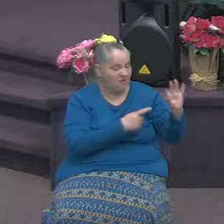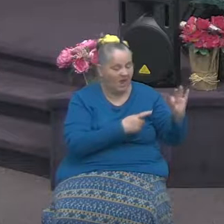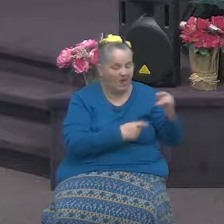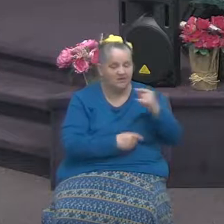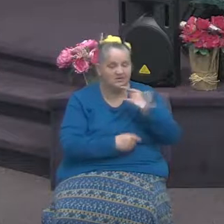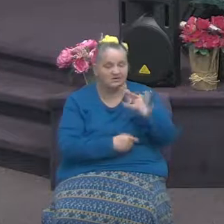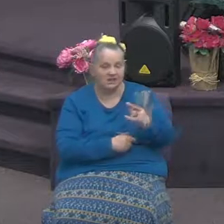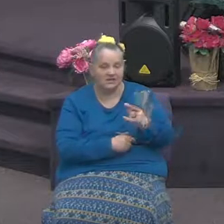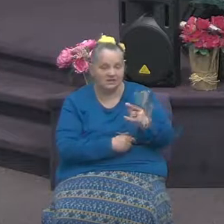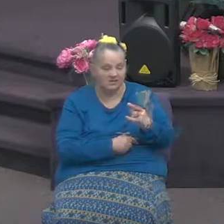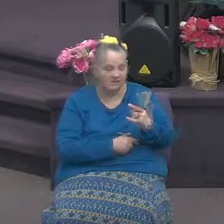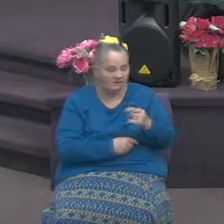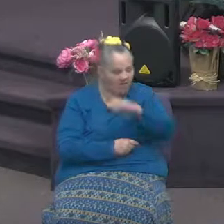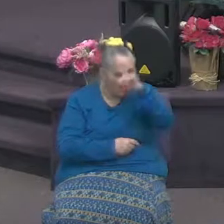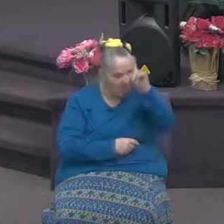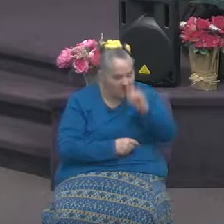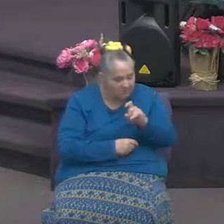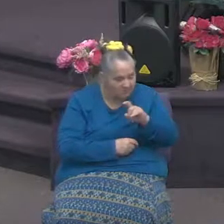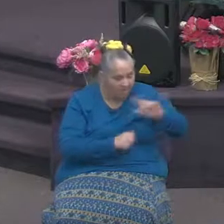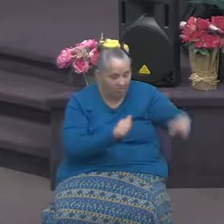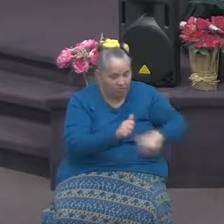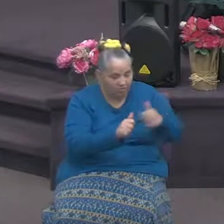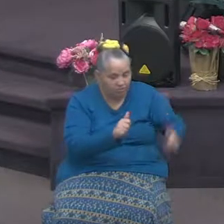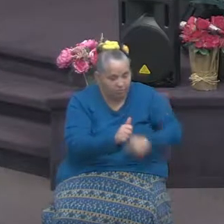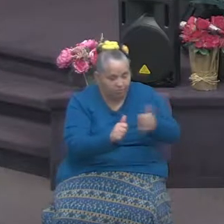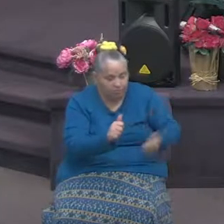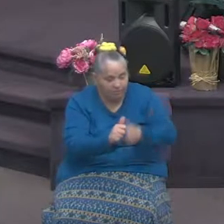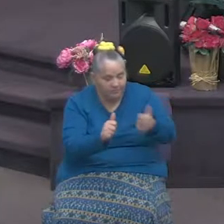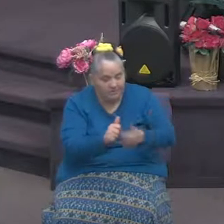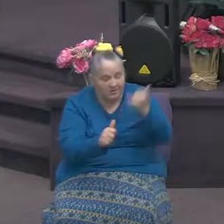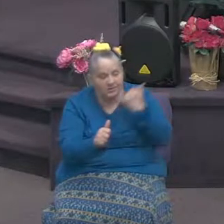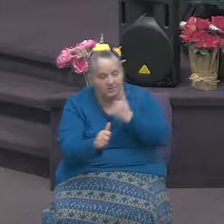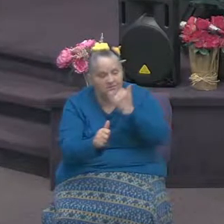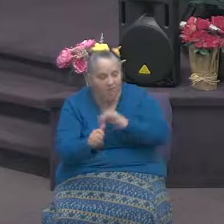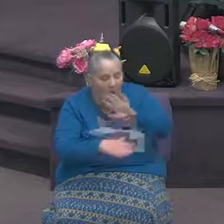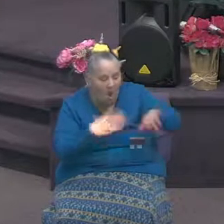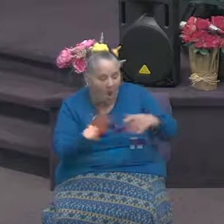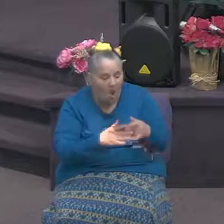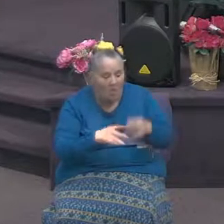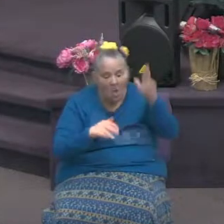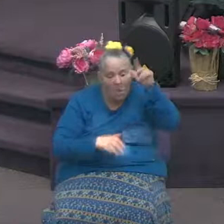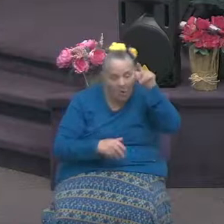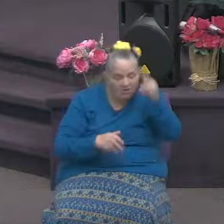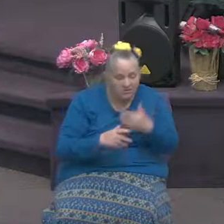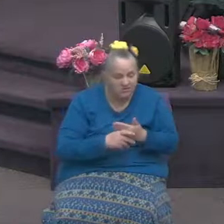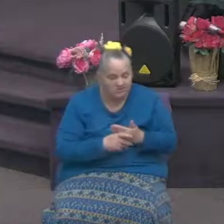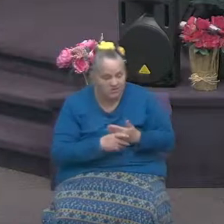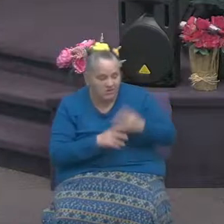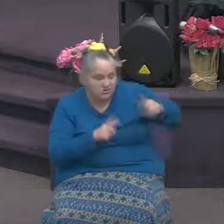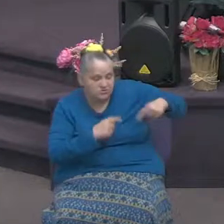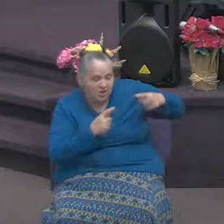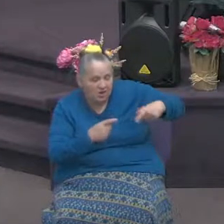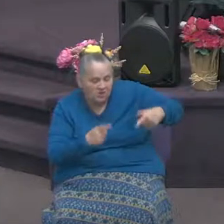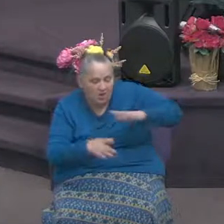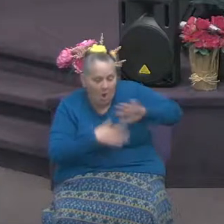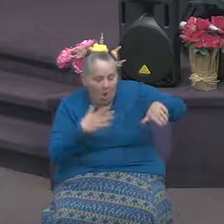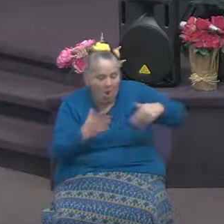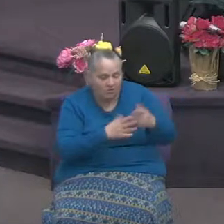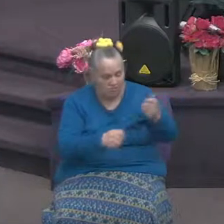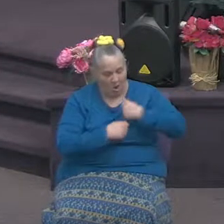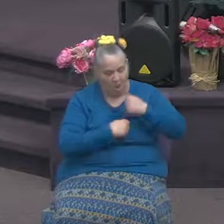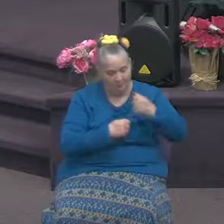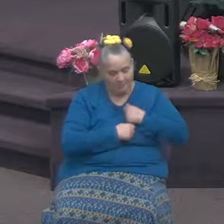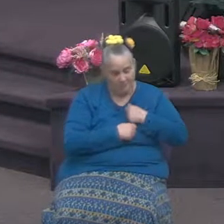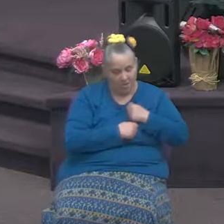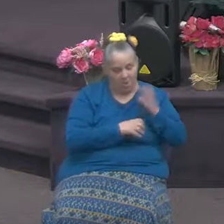says, but the Egyptians pursued after them. All the horses and chariots of Pharaoh and his horsemen and all his